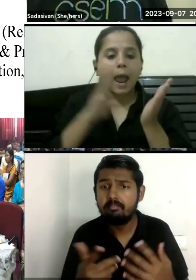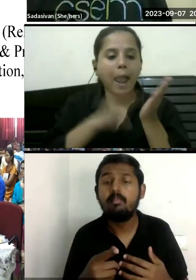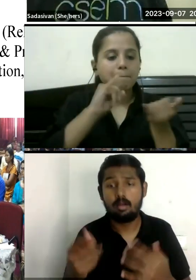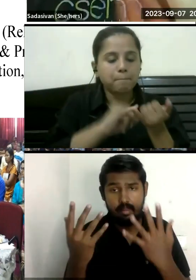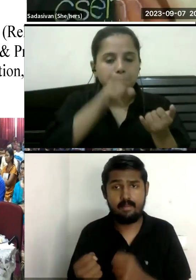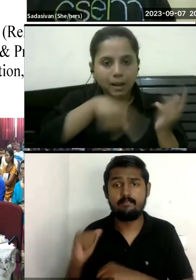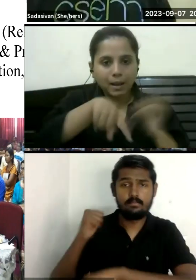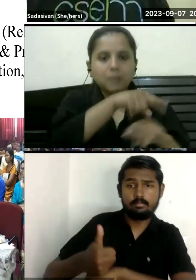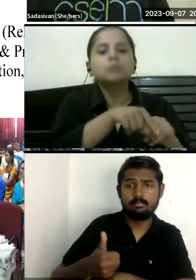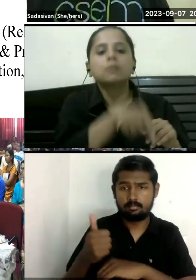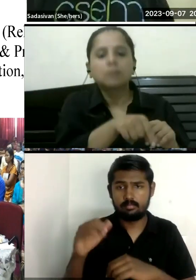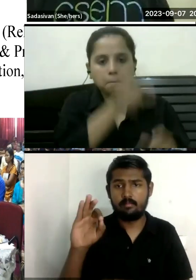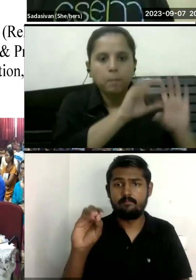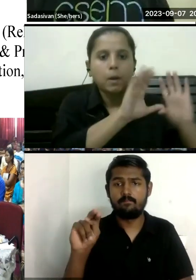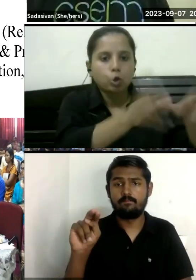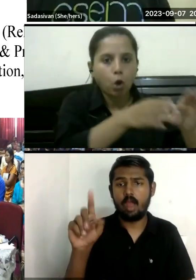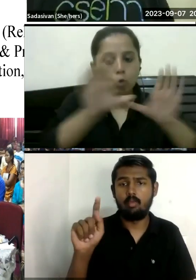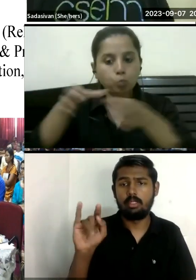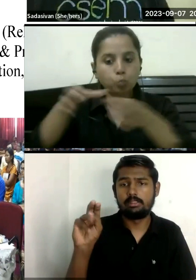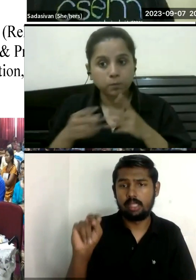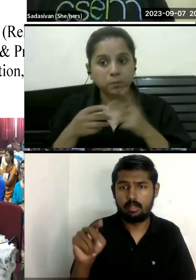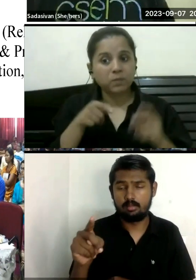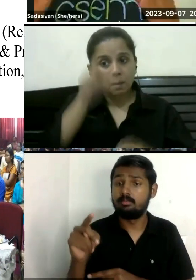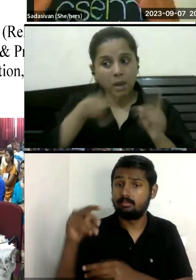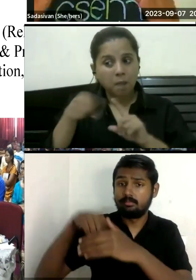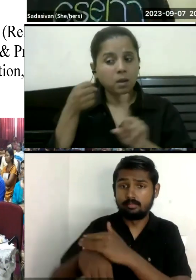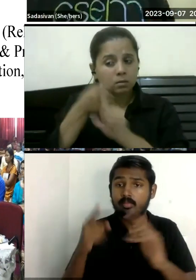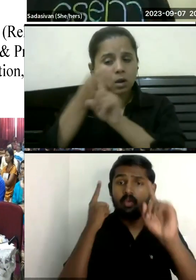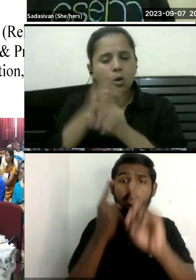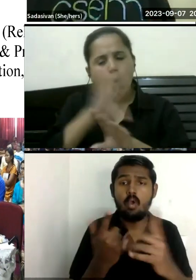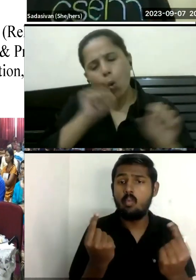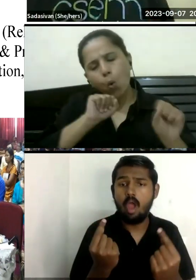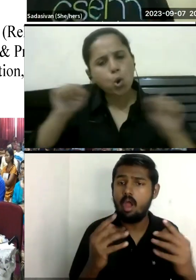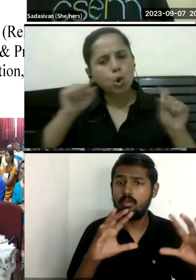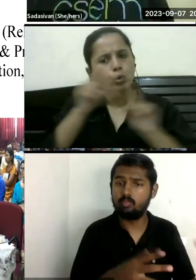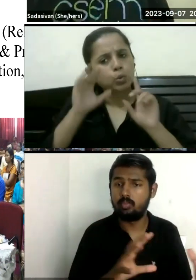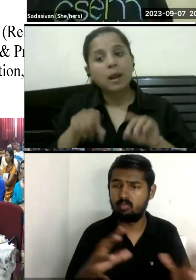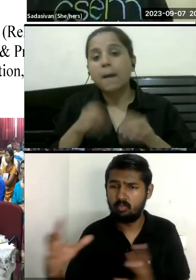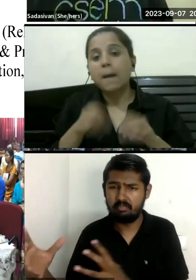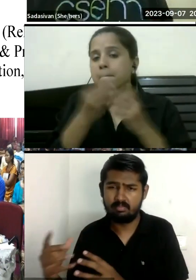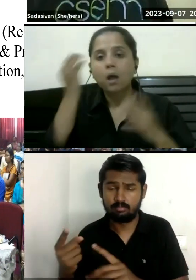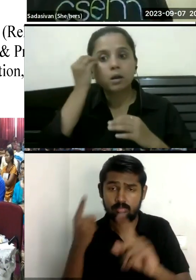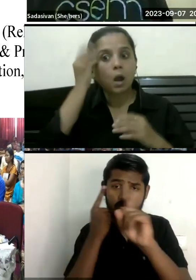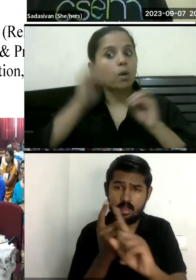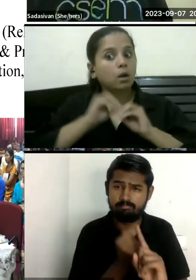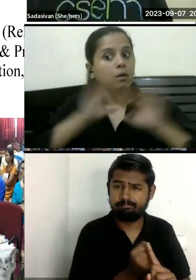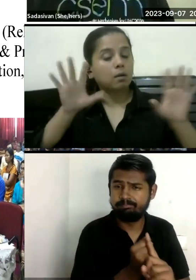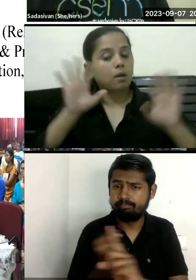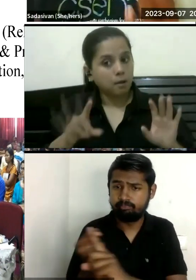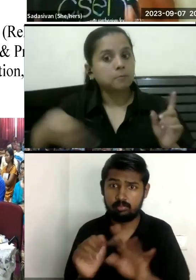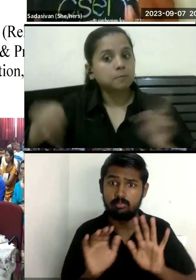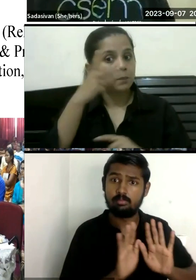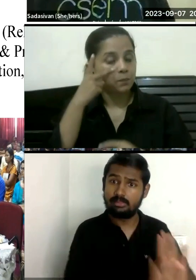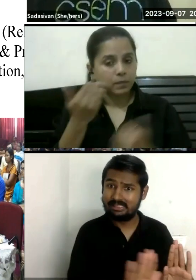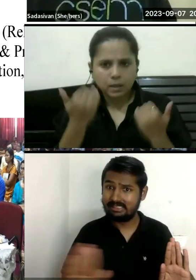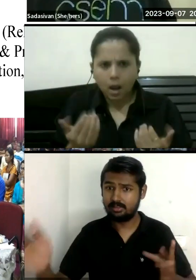on. Every patient advocacy group is doing that, and apart from that, a lot of awareness initiatives is being worked out.